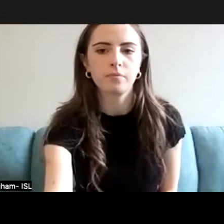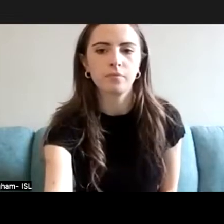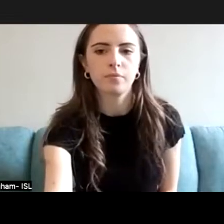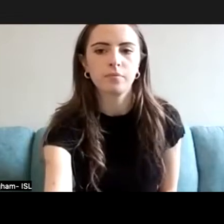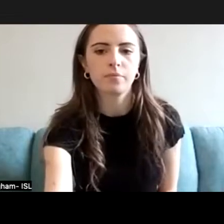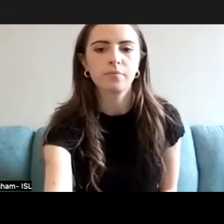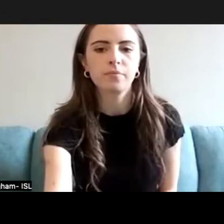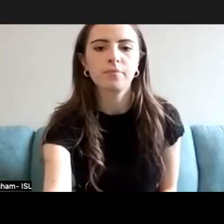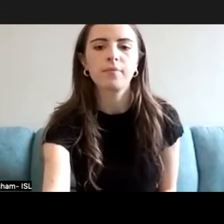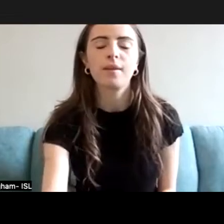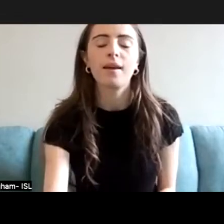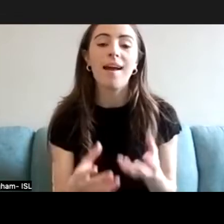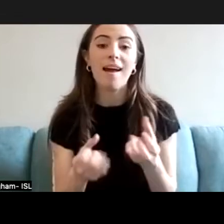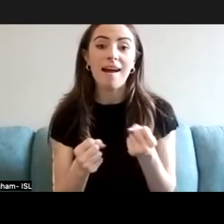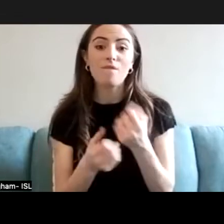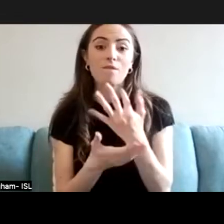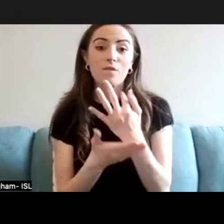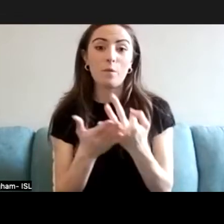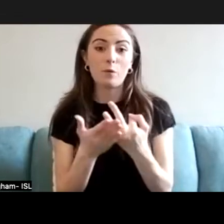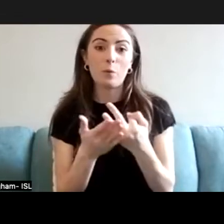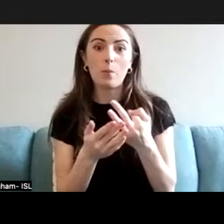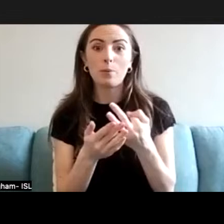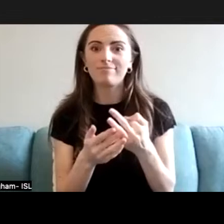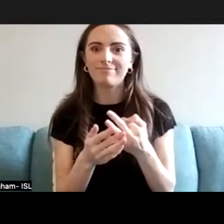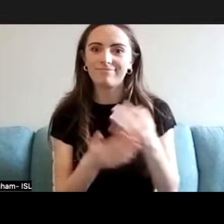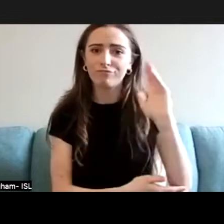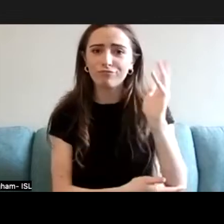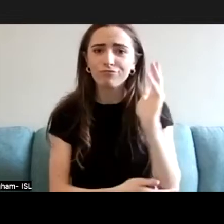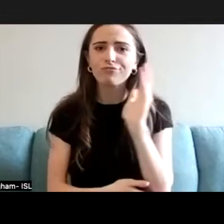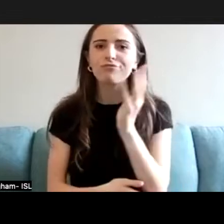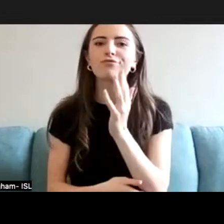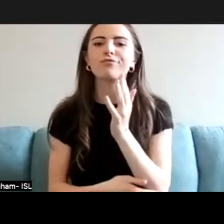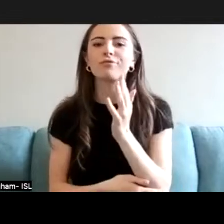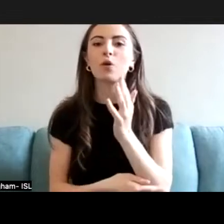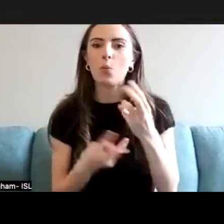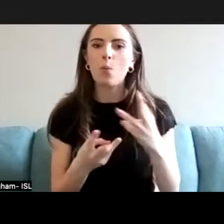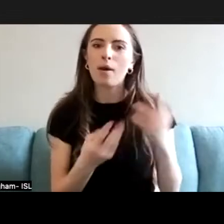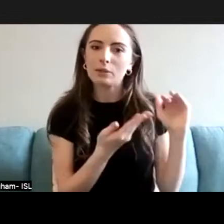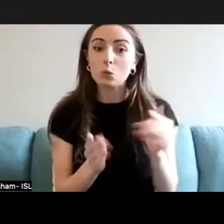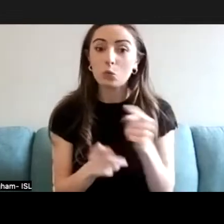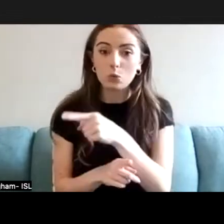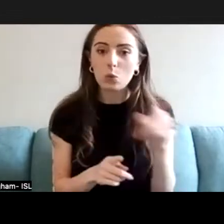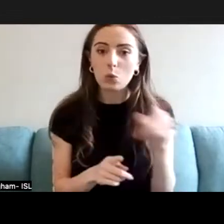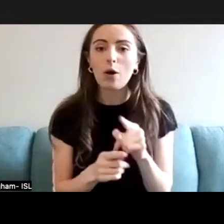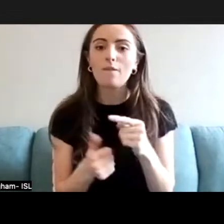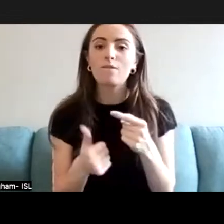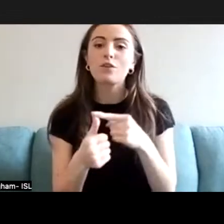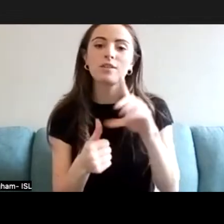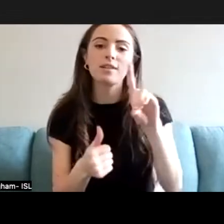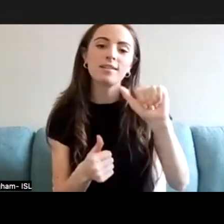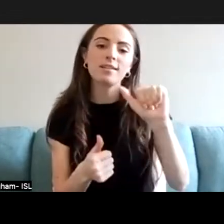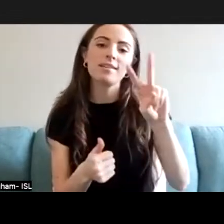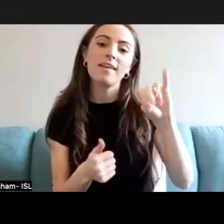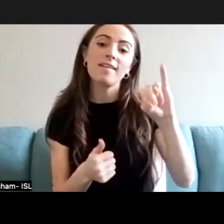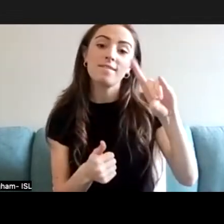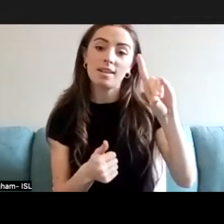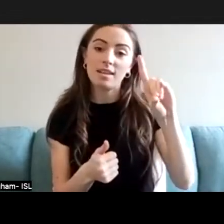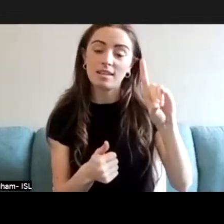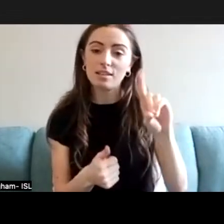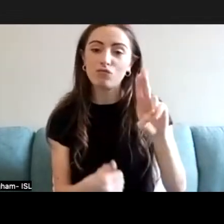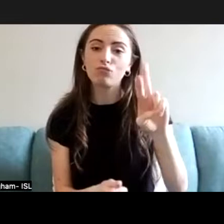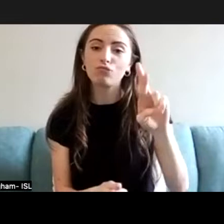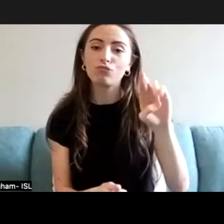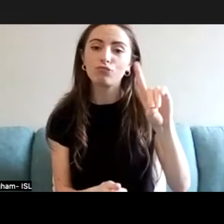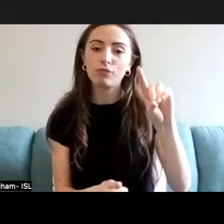great guests here today that I'm so excited to be able to introduce to you. We have David Redmond, who is